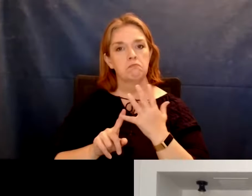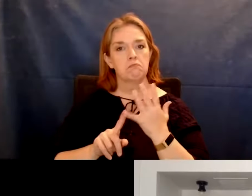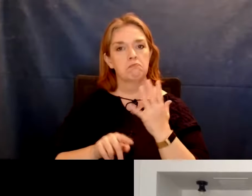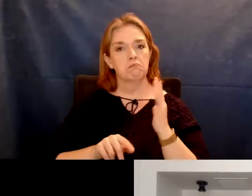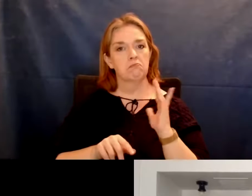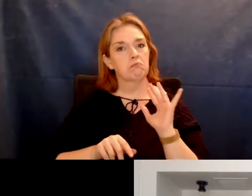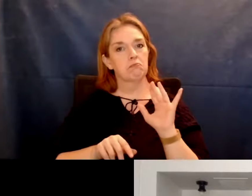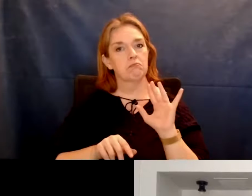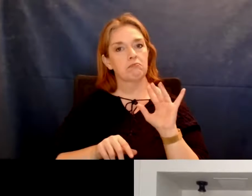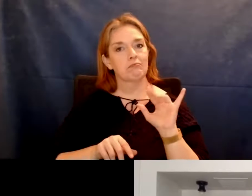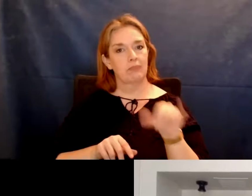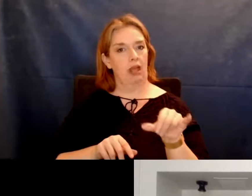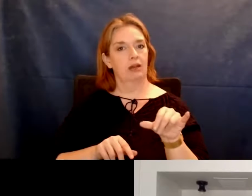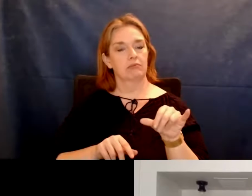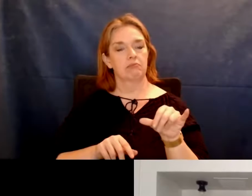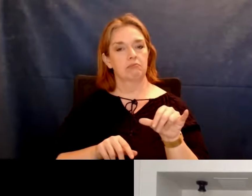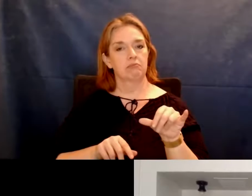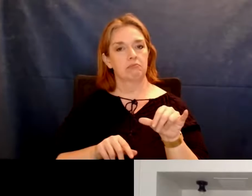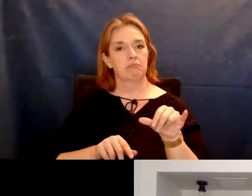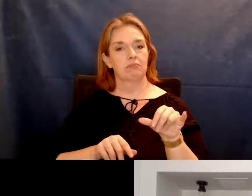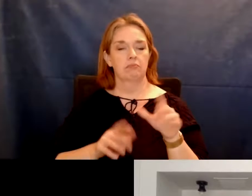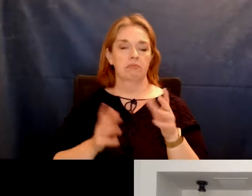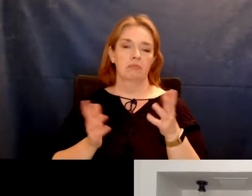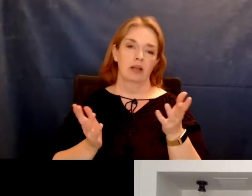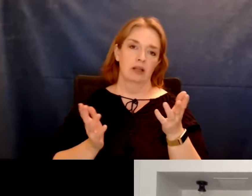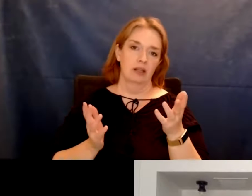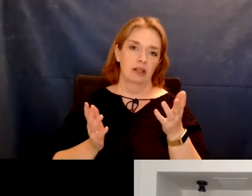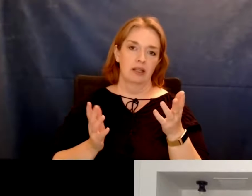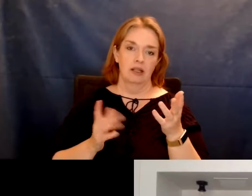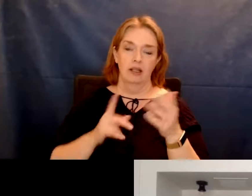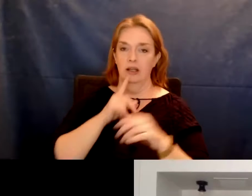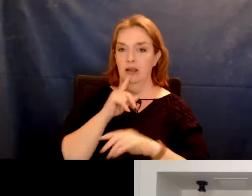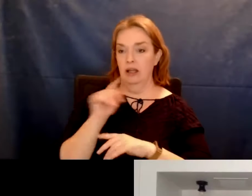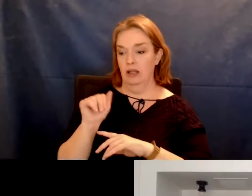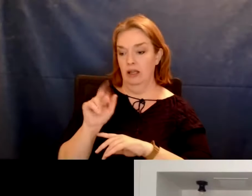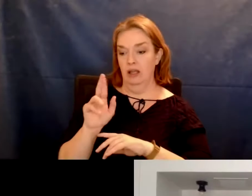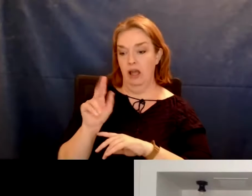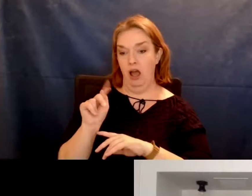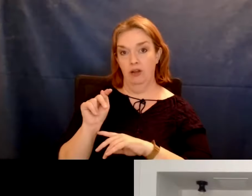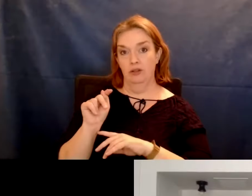some of the things that stick out to me. I think artistically, just being able to,